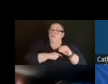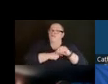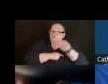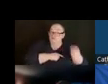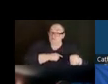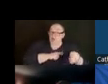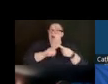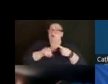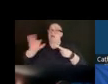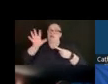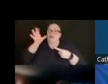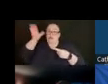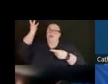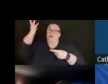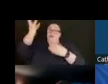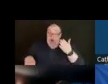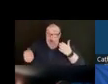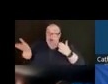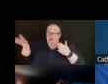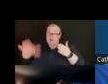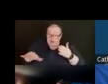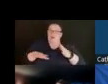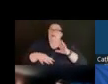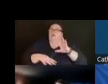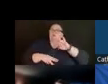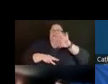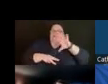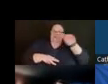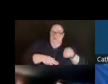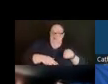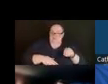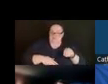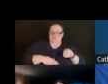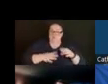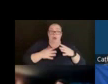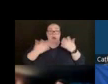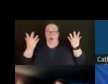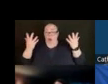life. Great, right? So far, so good.